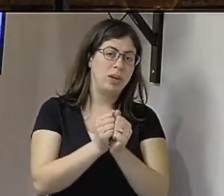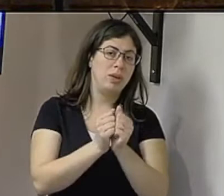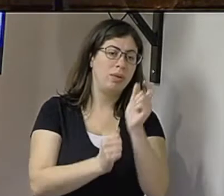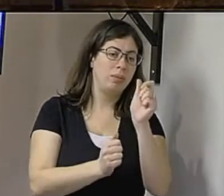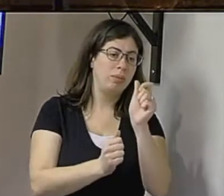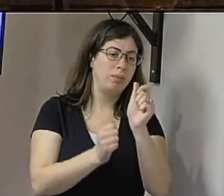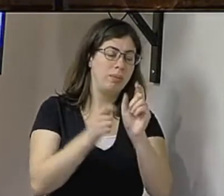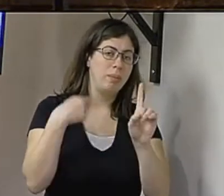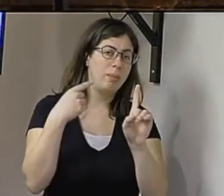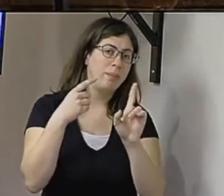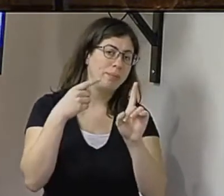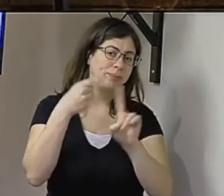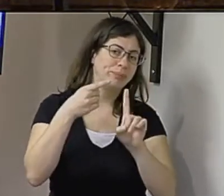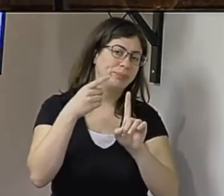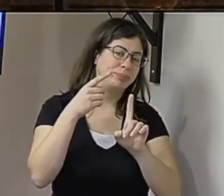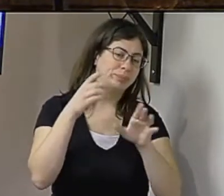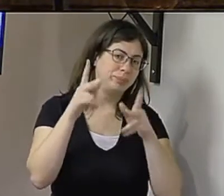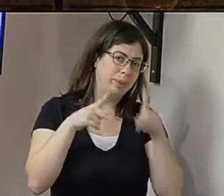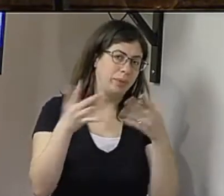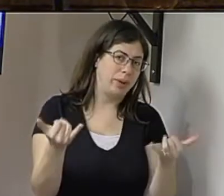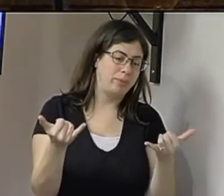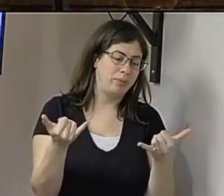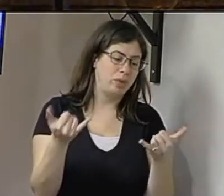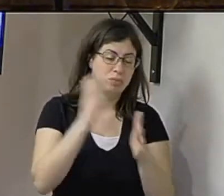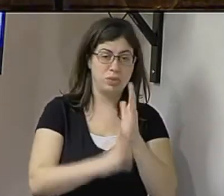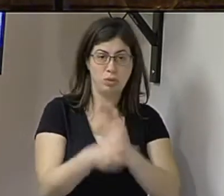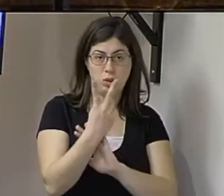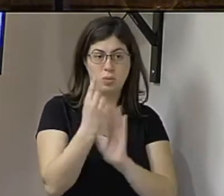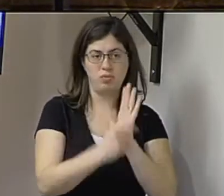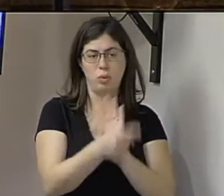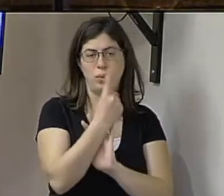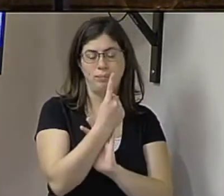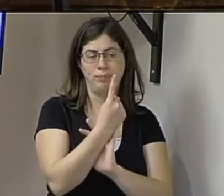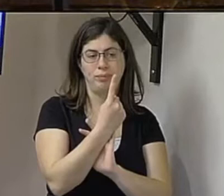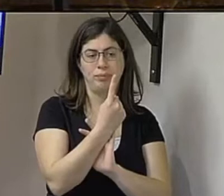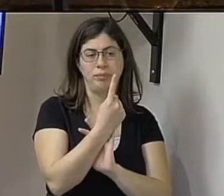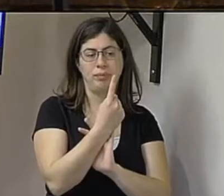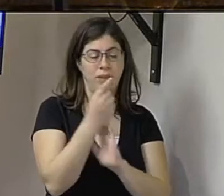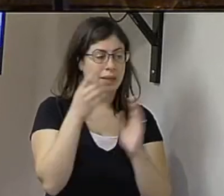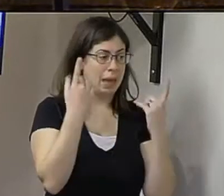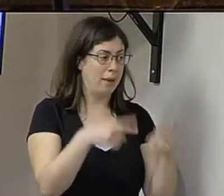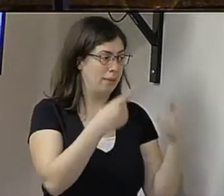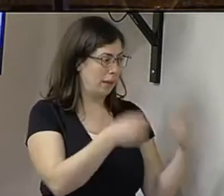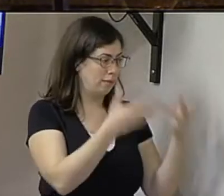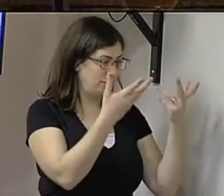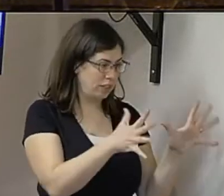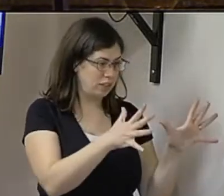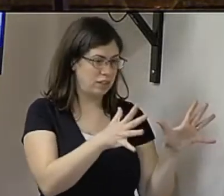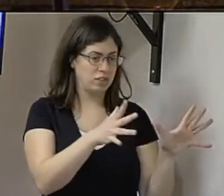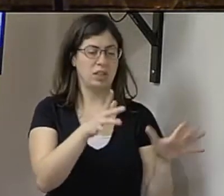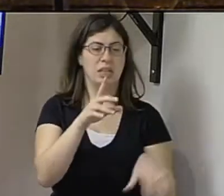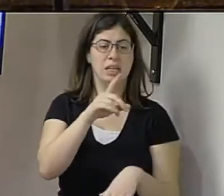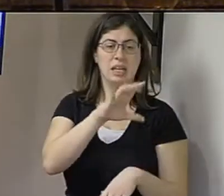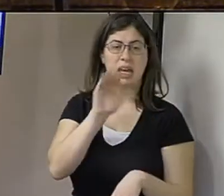main characters. So in chapter 2, verse 1, it says, after these things, when the anger of King